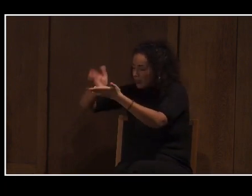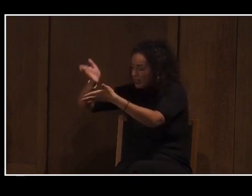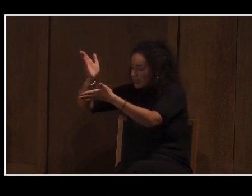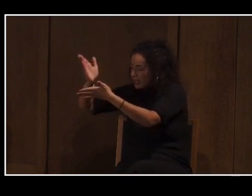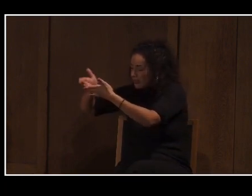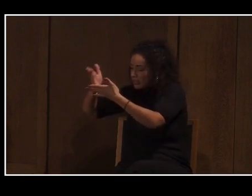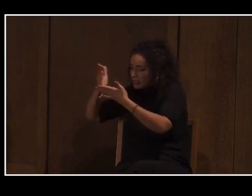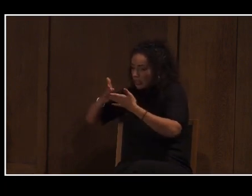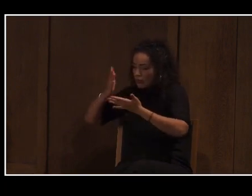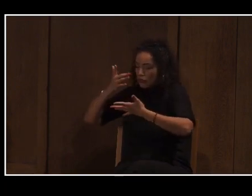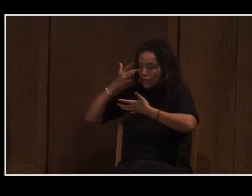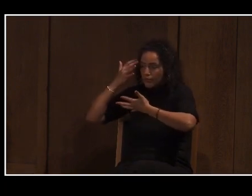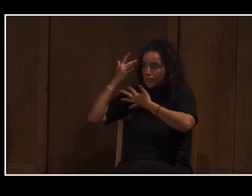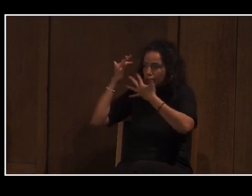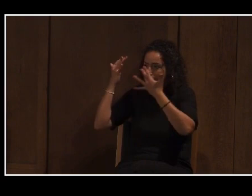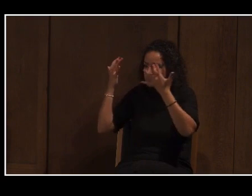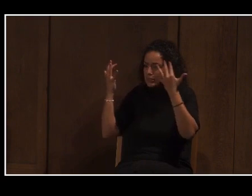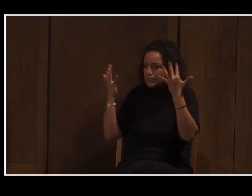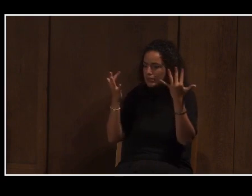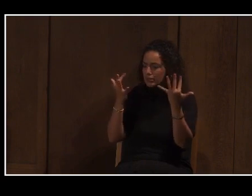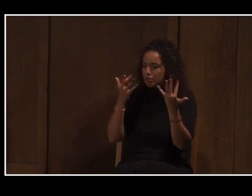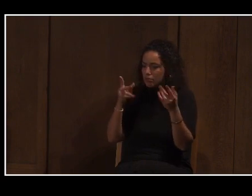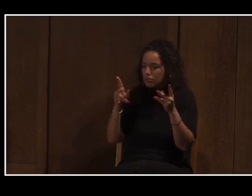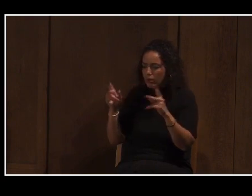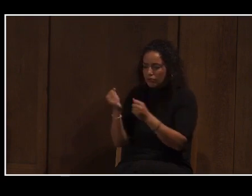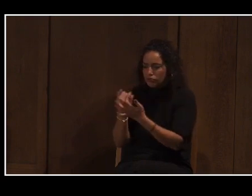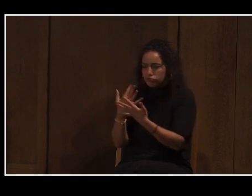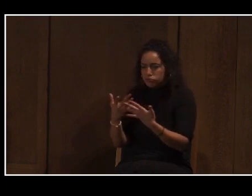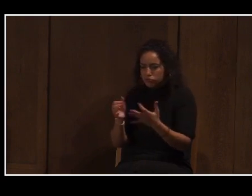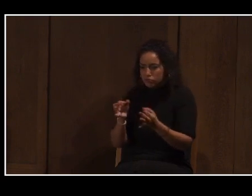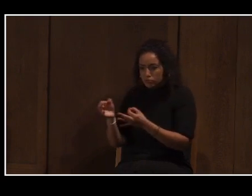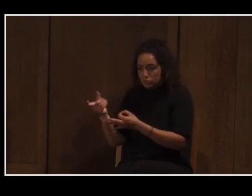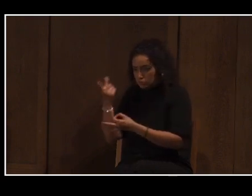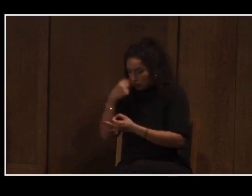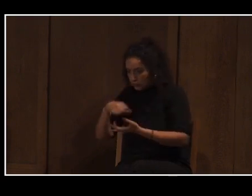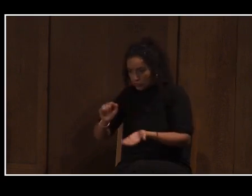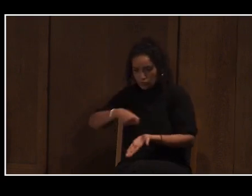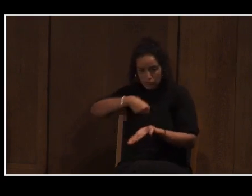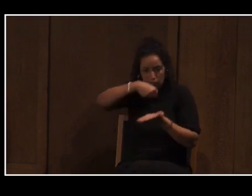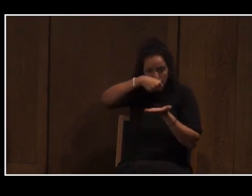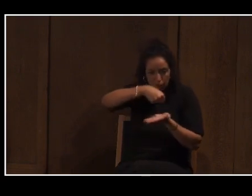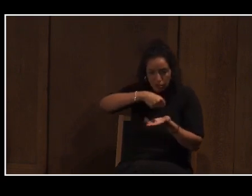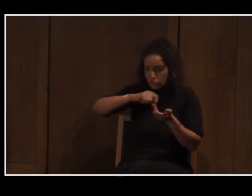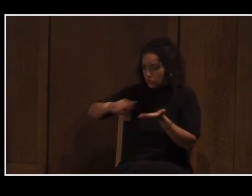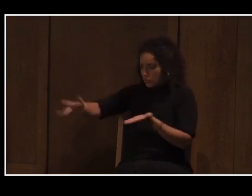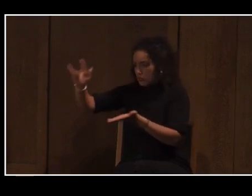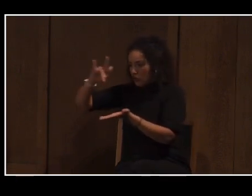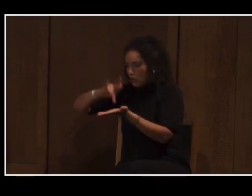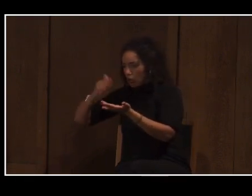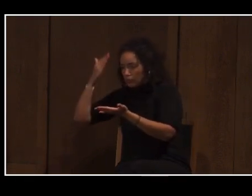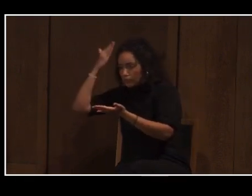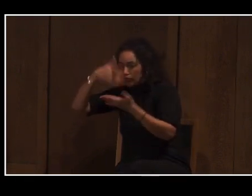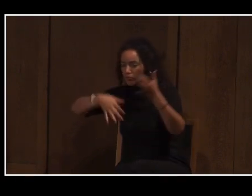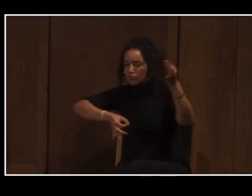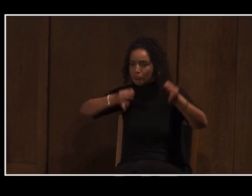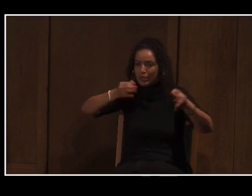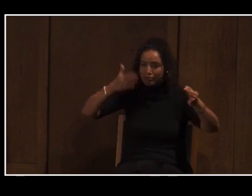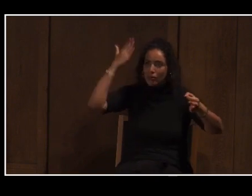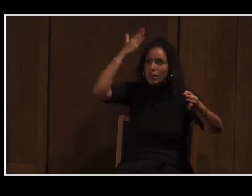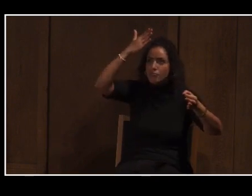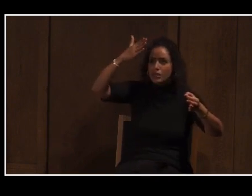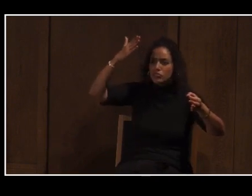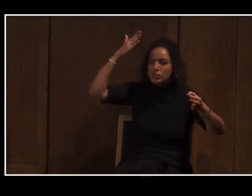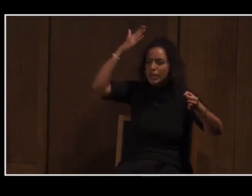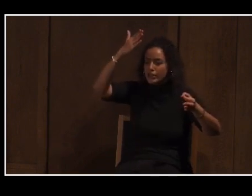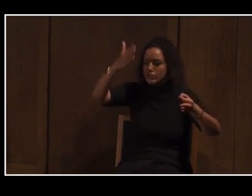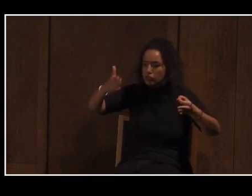in mysterious ways sometimes. But there's many tools, like everything from budget to urban imaginaries to political imagination to being able